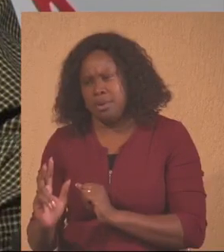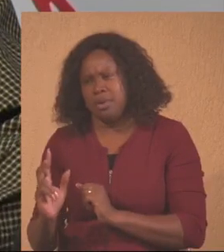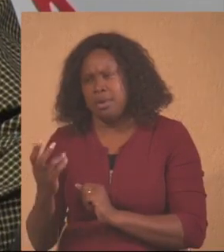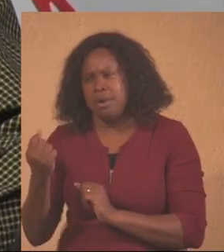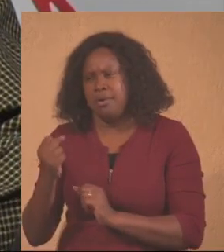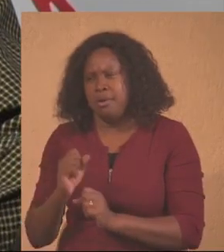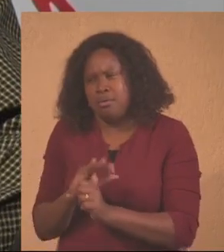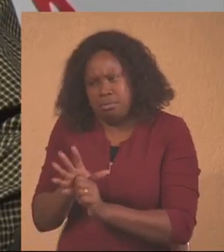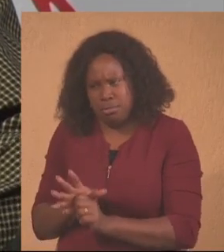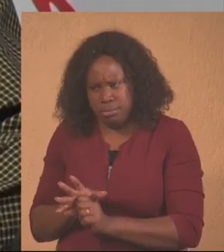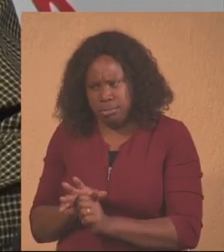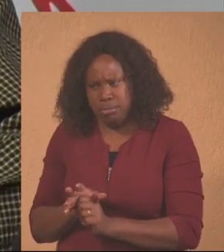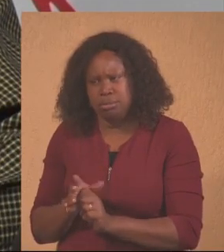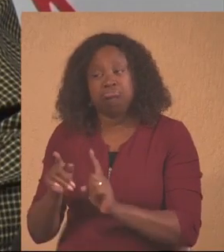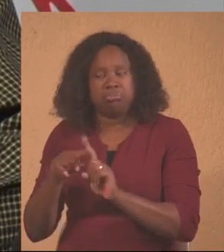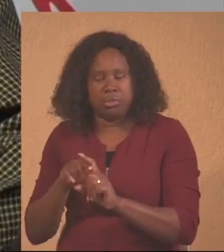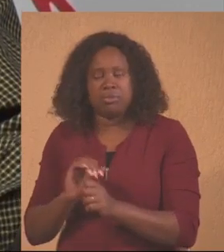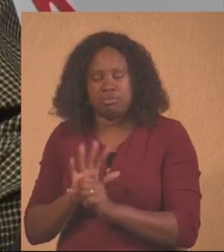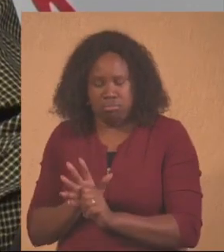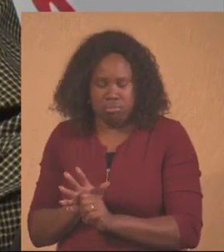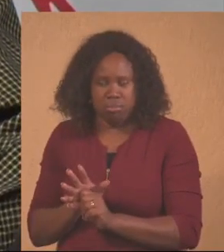positive. Okay. These people,